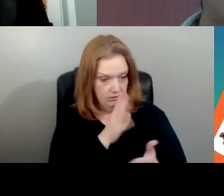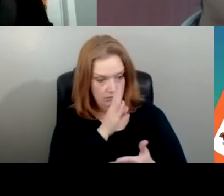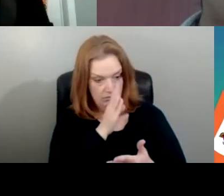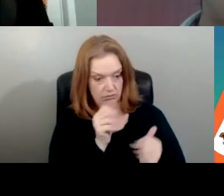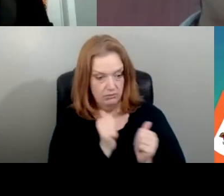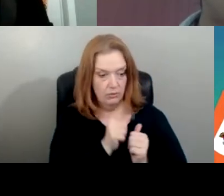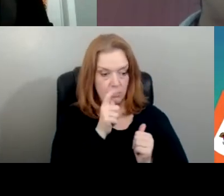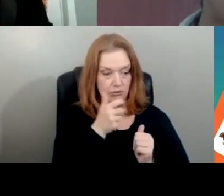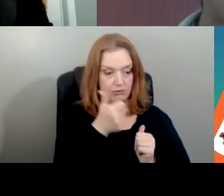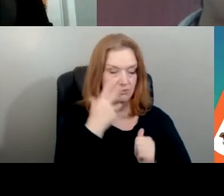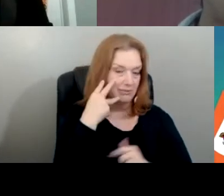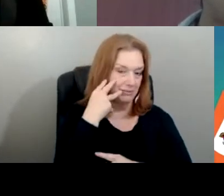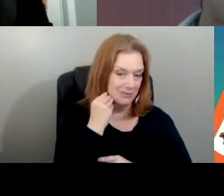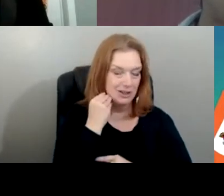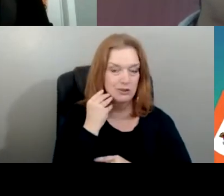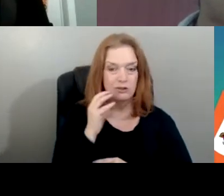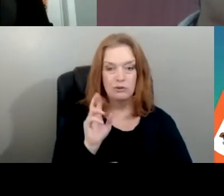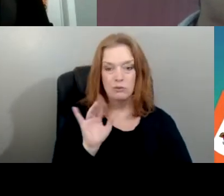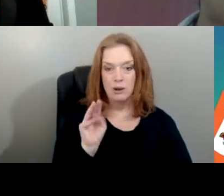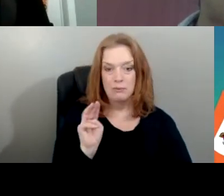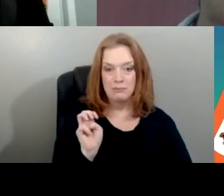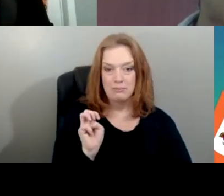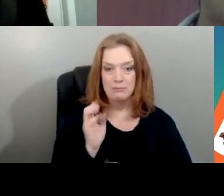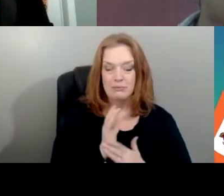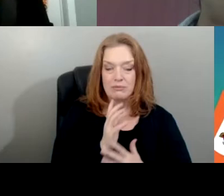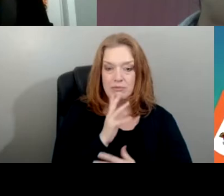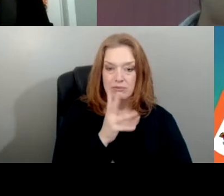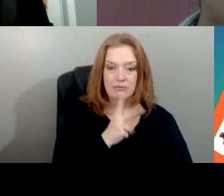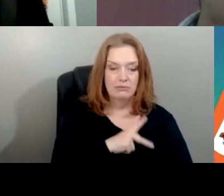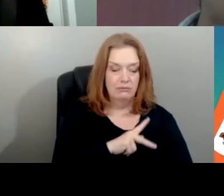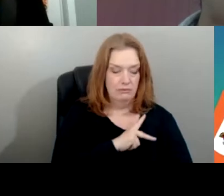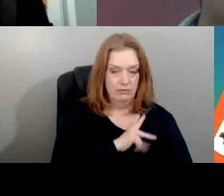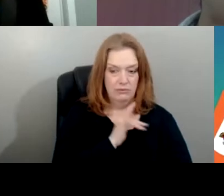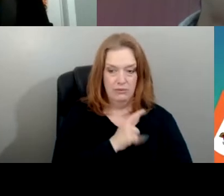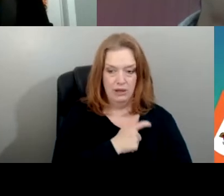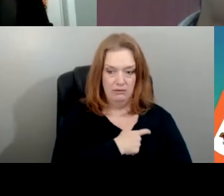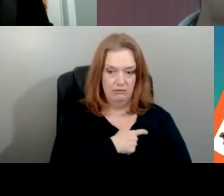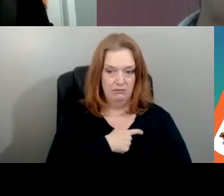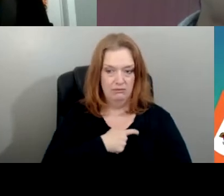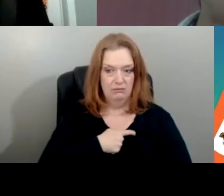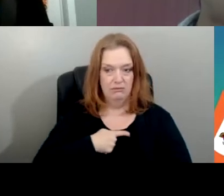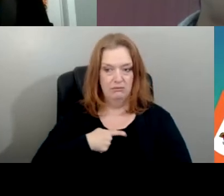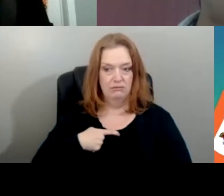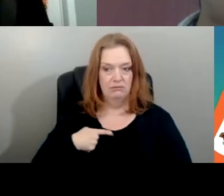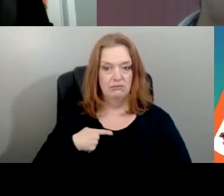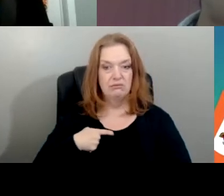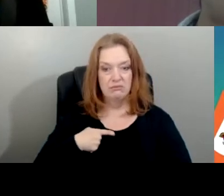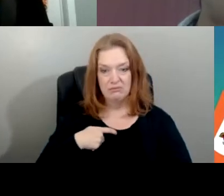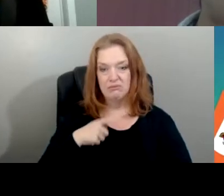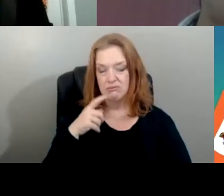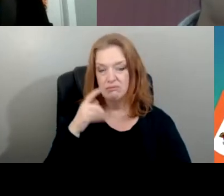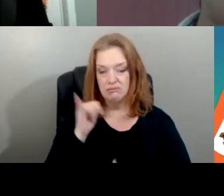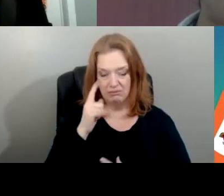victims of these crimes, the very personal effect and toll that these crimes take on individuals,